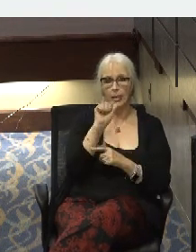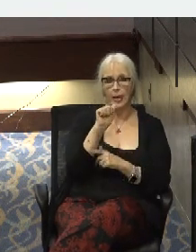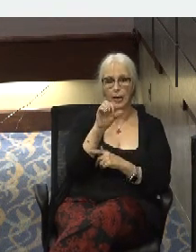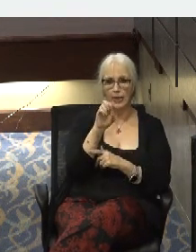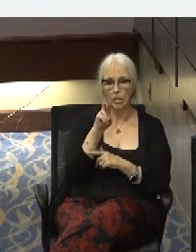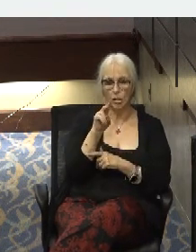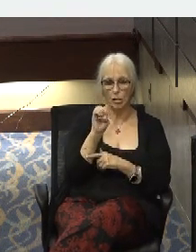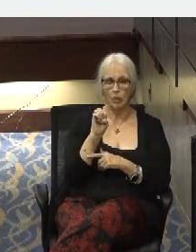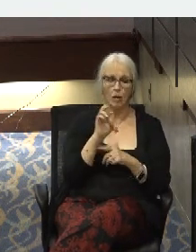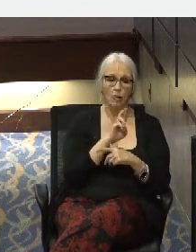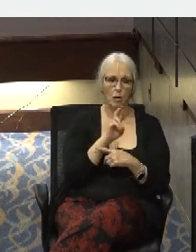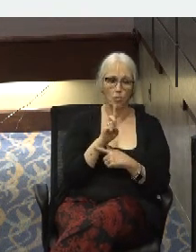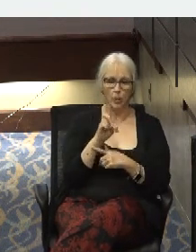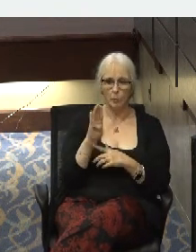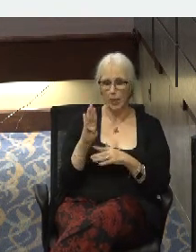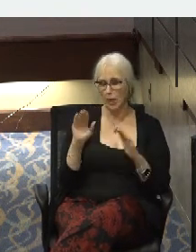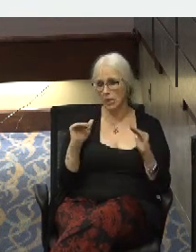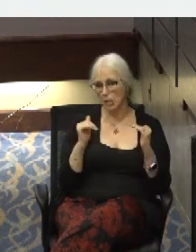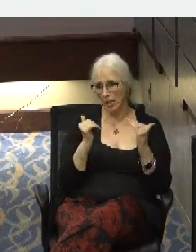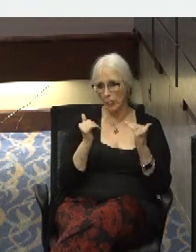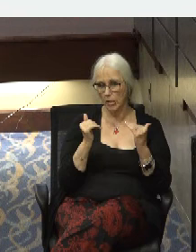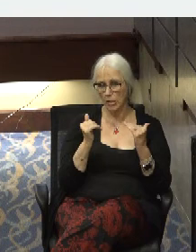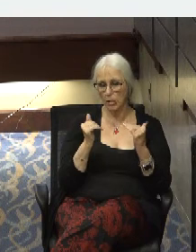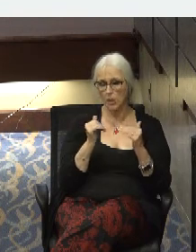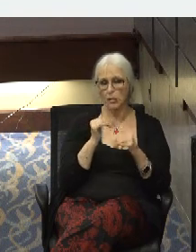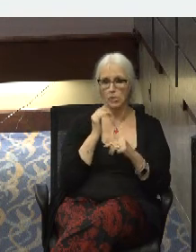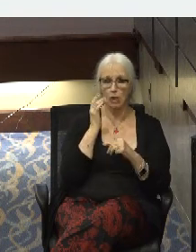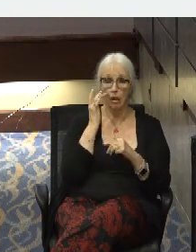obviously limits it to 7 units an acre.